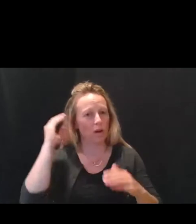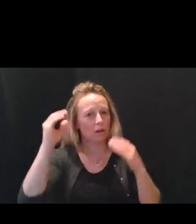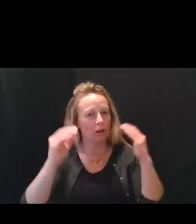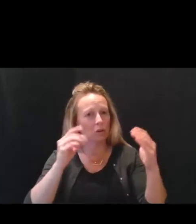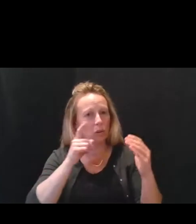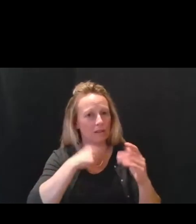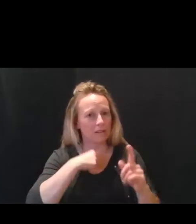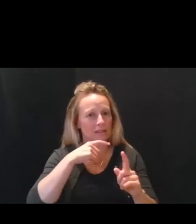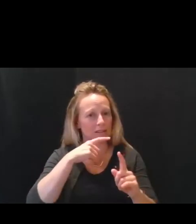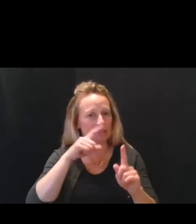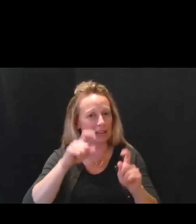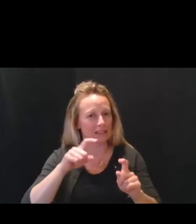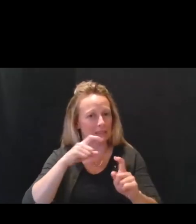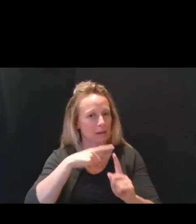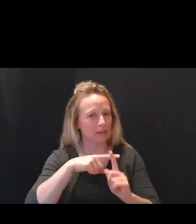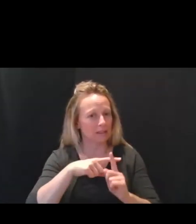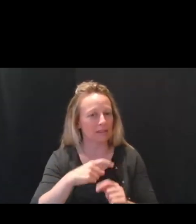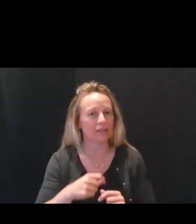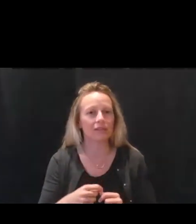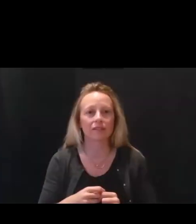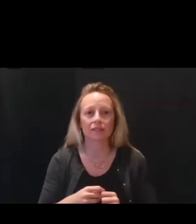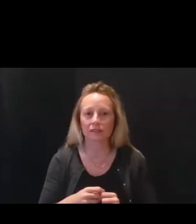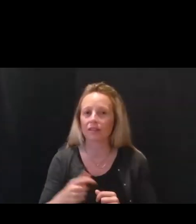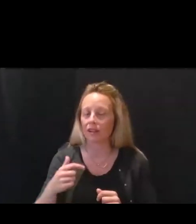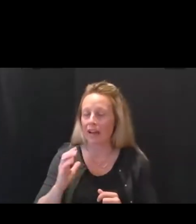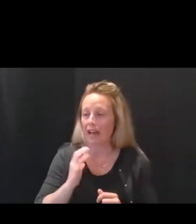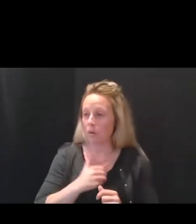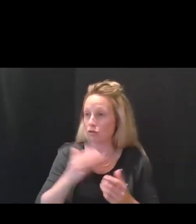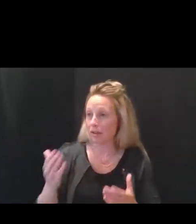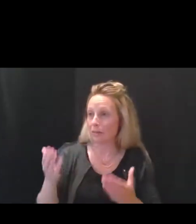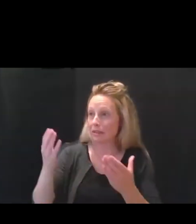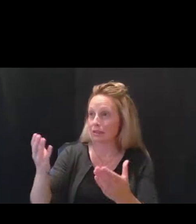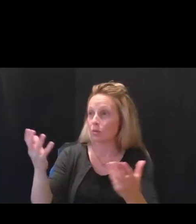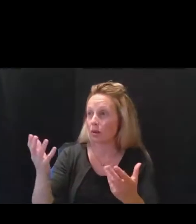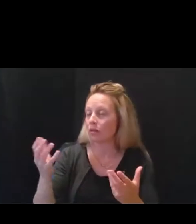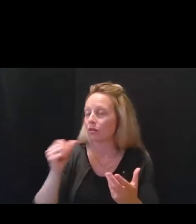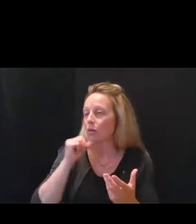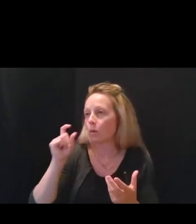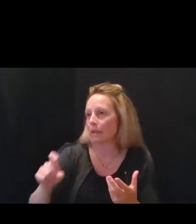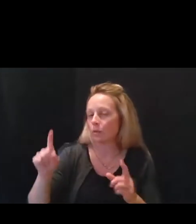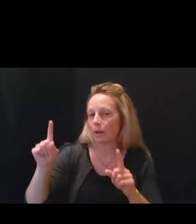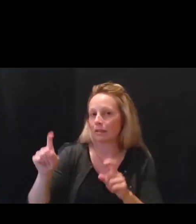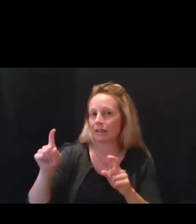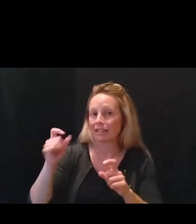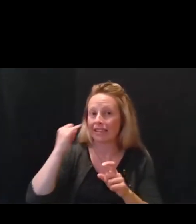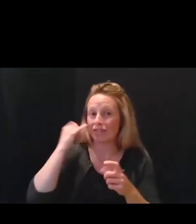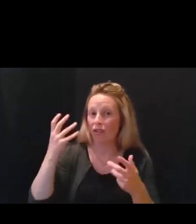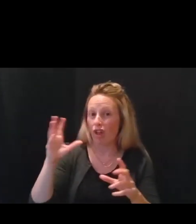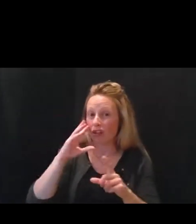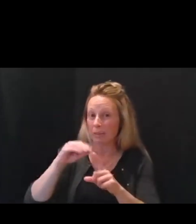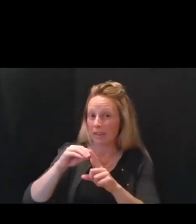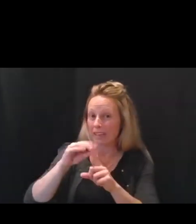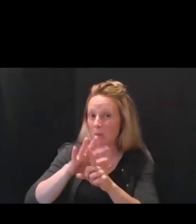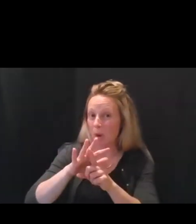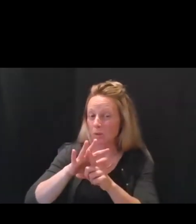tested positive? So our recommendations are that there is no need to get tested. If you have already been exposed,